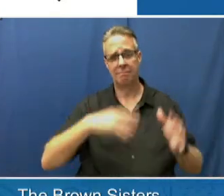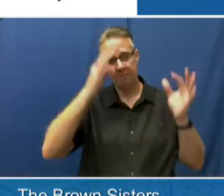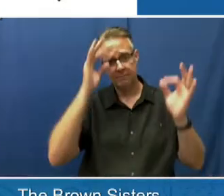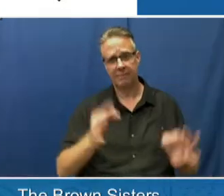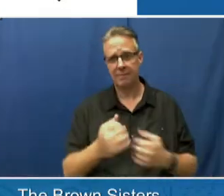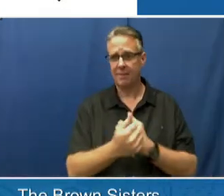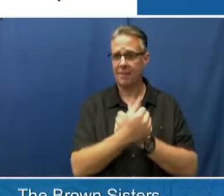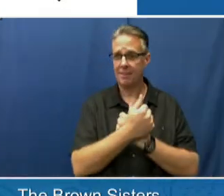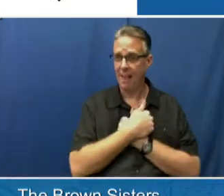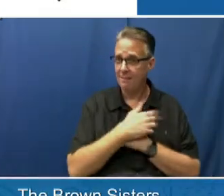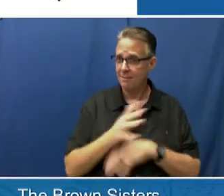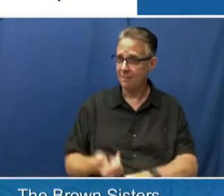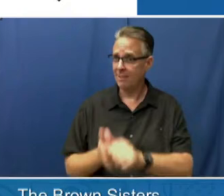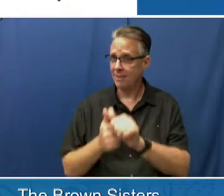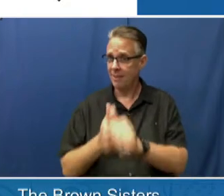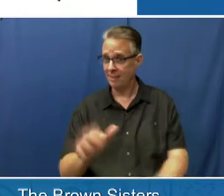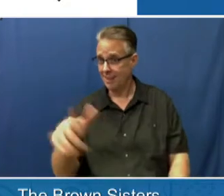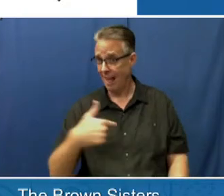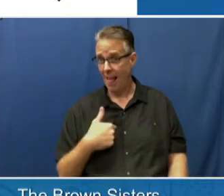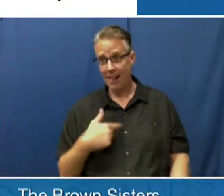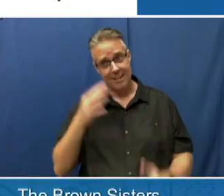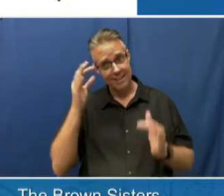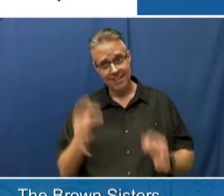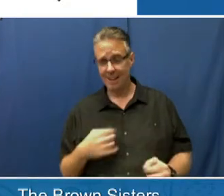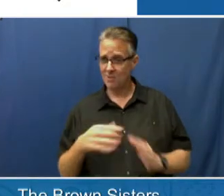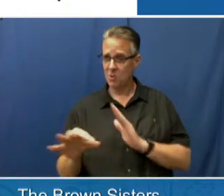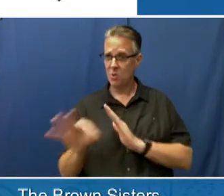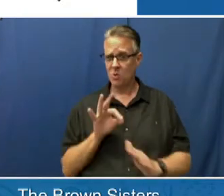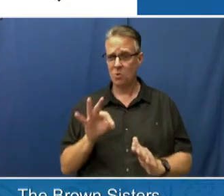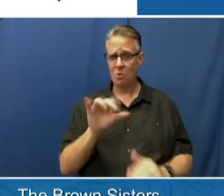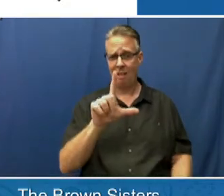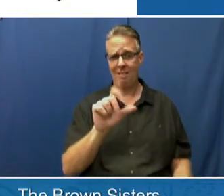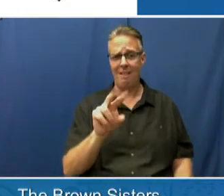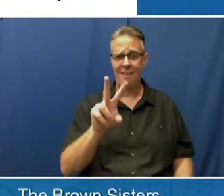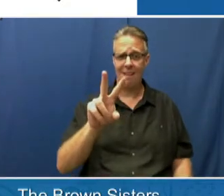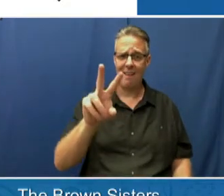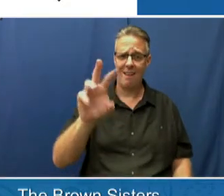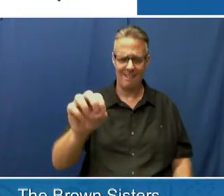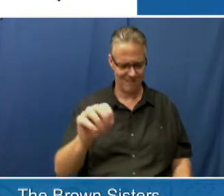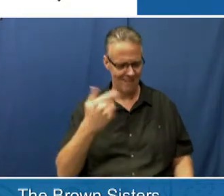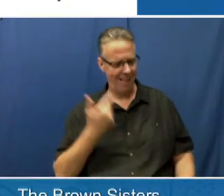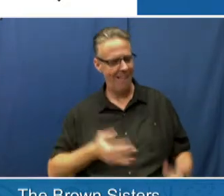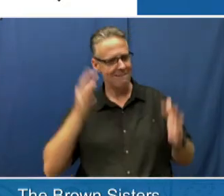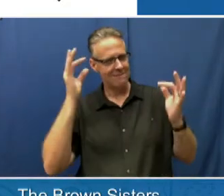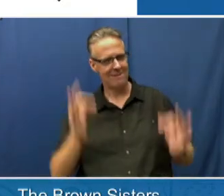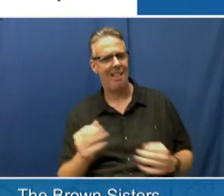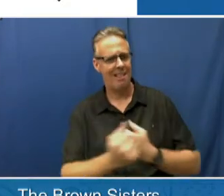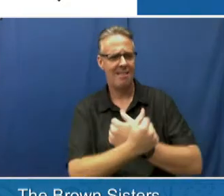Choose love. I choose.